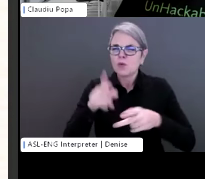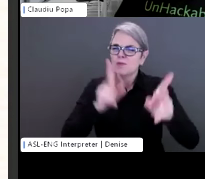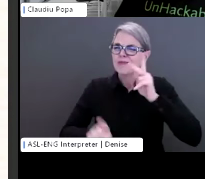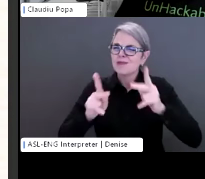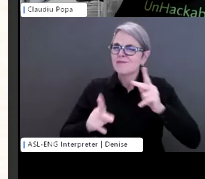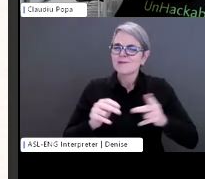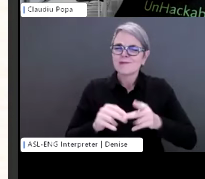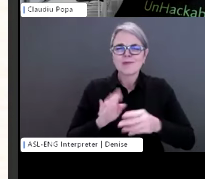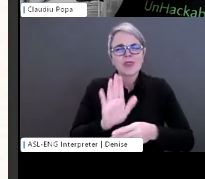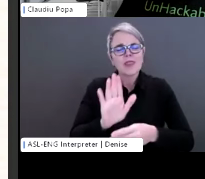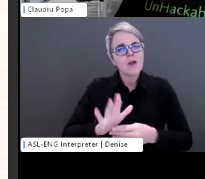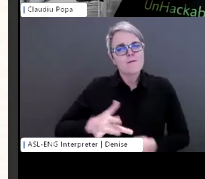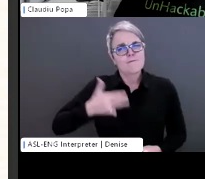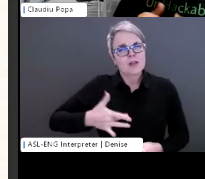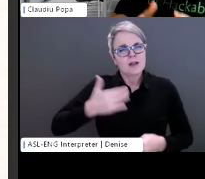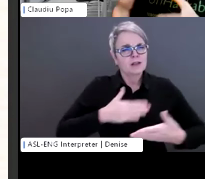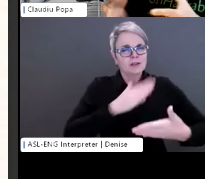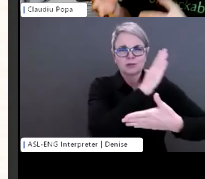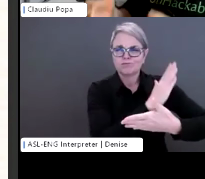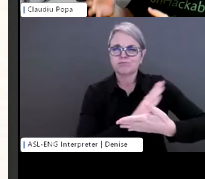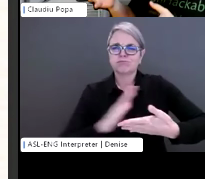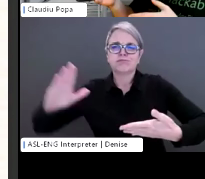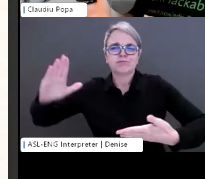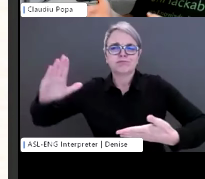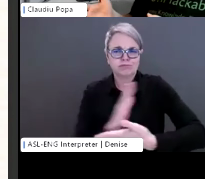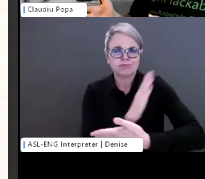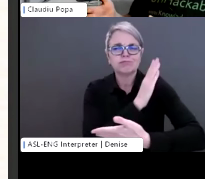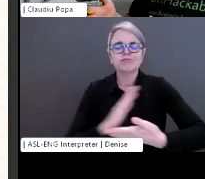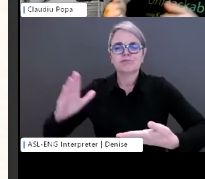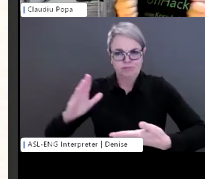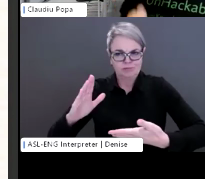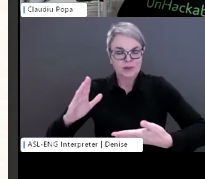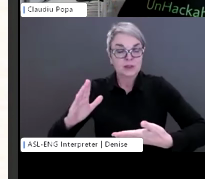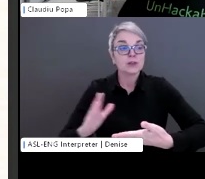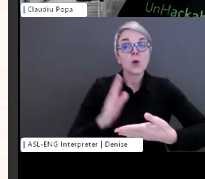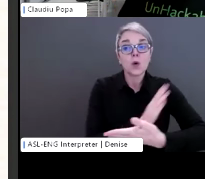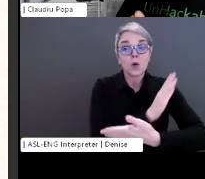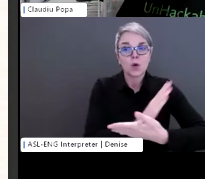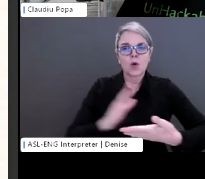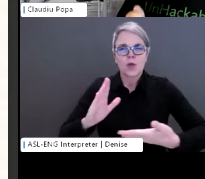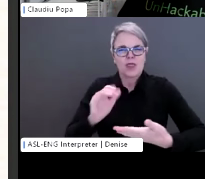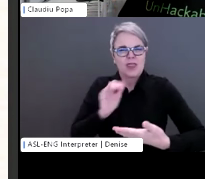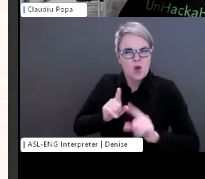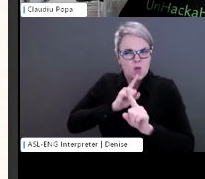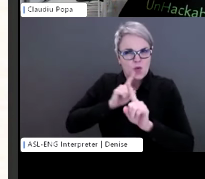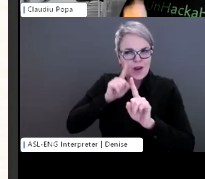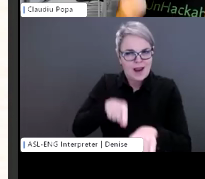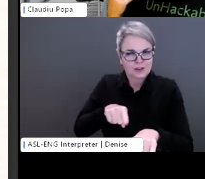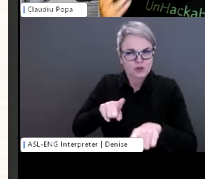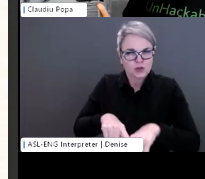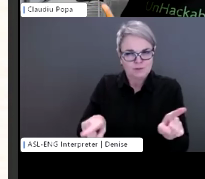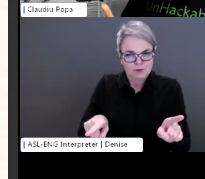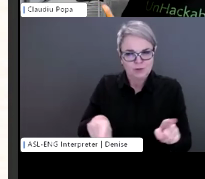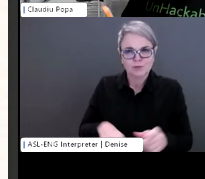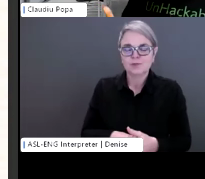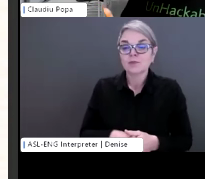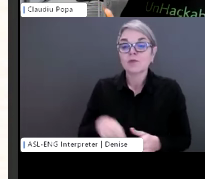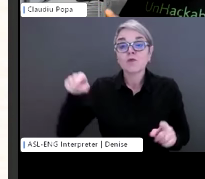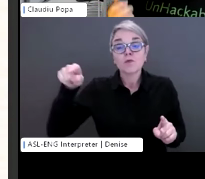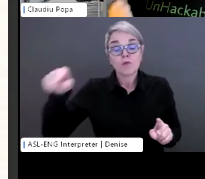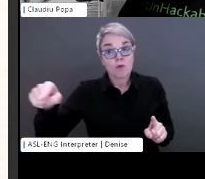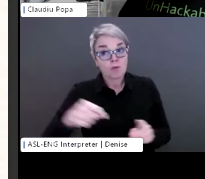on that spectrum, they will react differently. From the perspective of the criminal, that's not what it